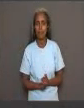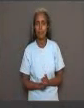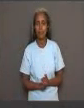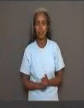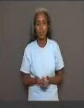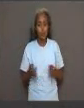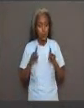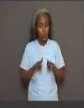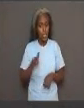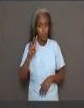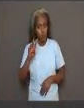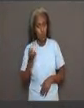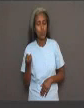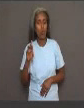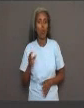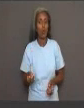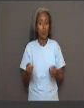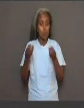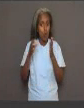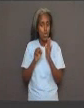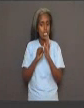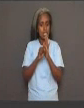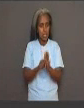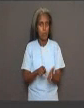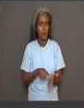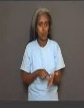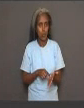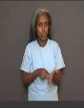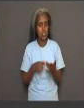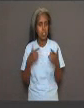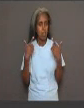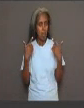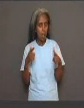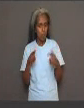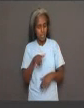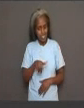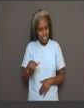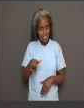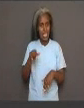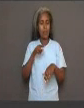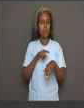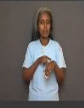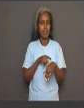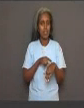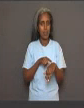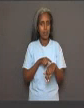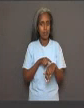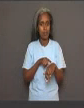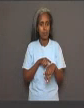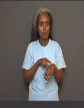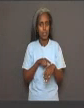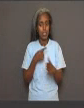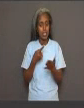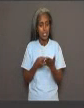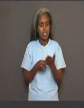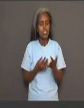When two or more sample points happen at the same time, it